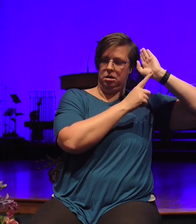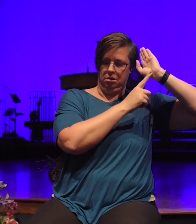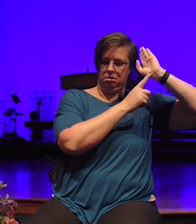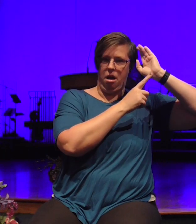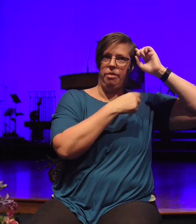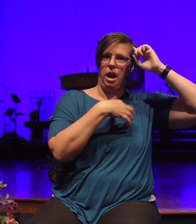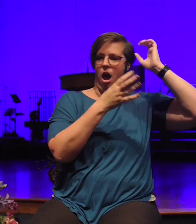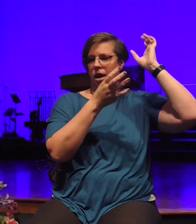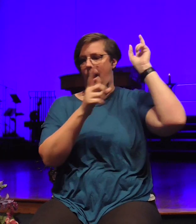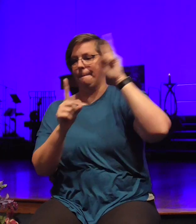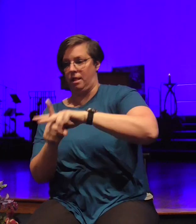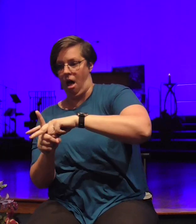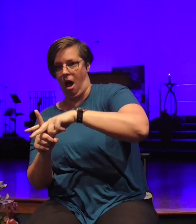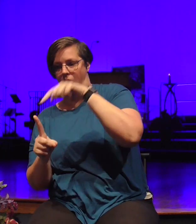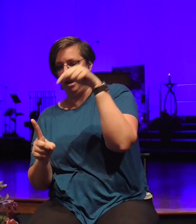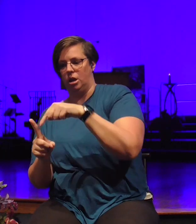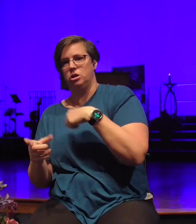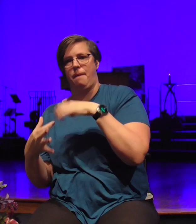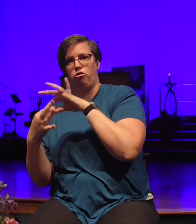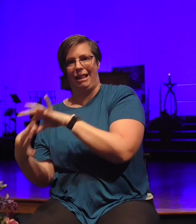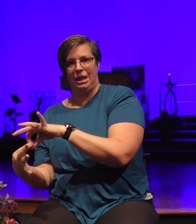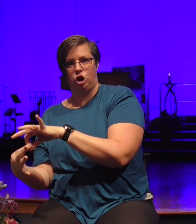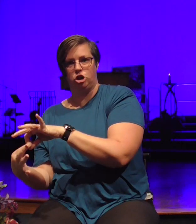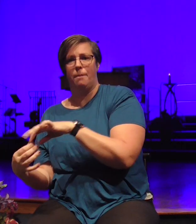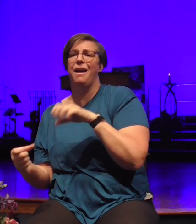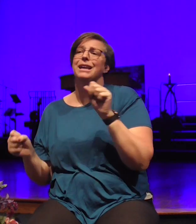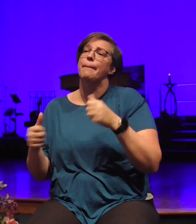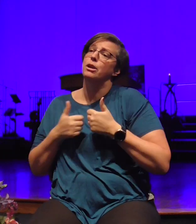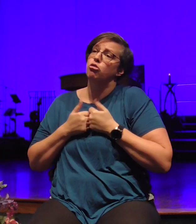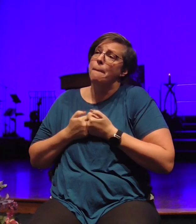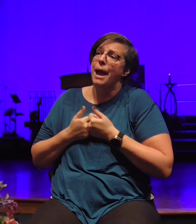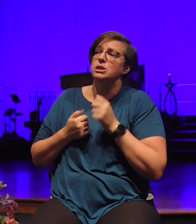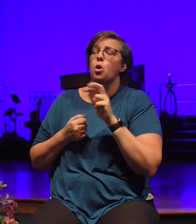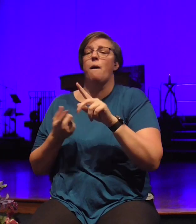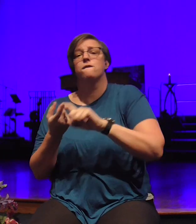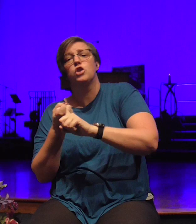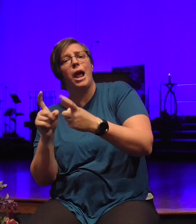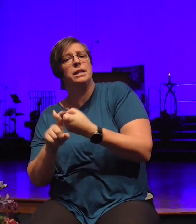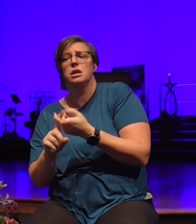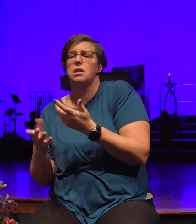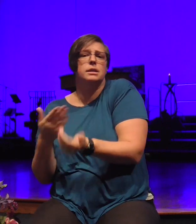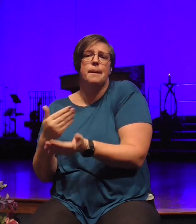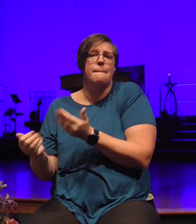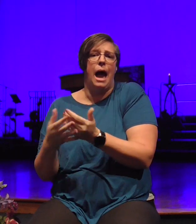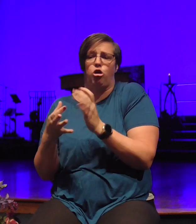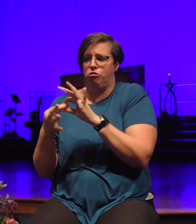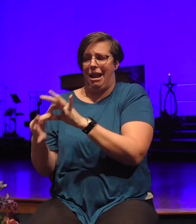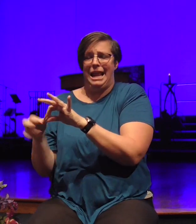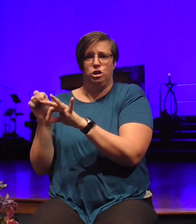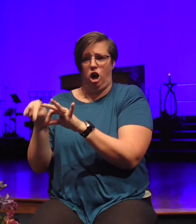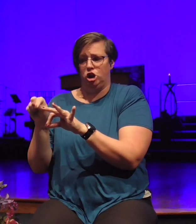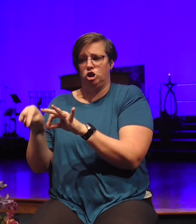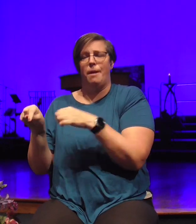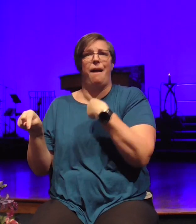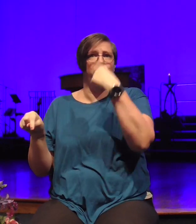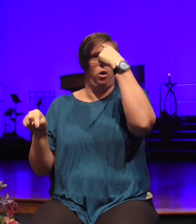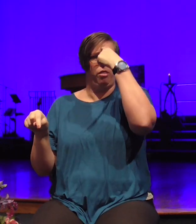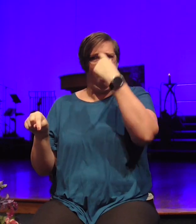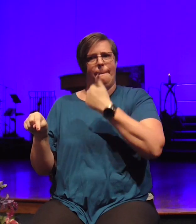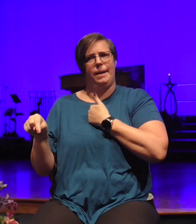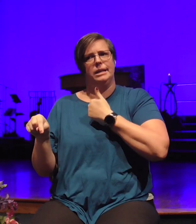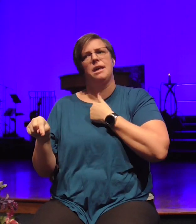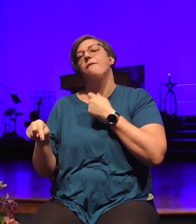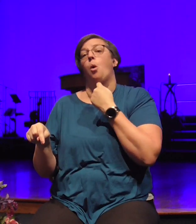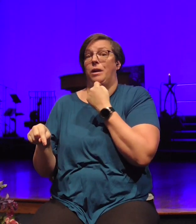be a romantic relationship or a friendship or someone you work with or you know. Have you ever thought to yourself or maybe even said to